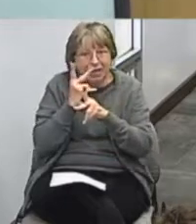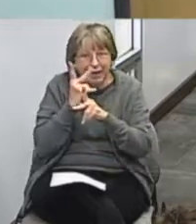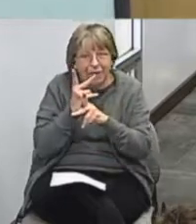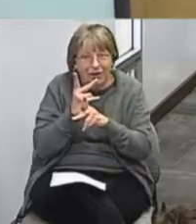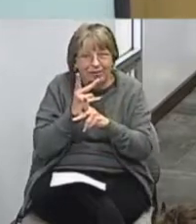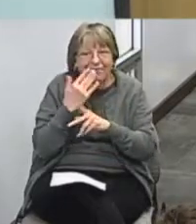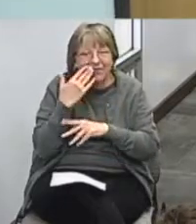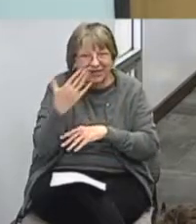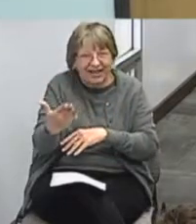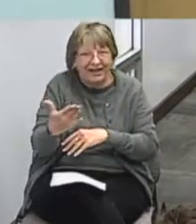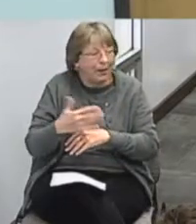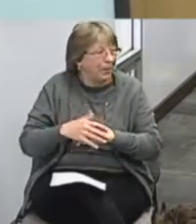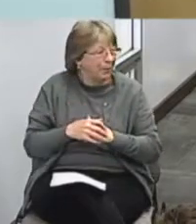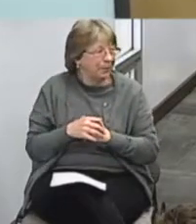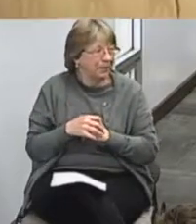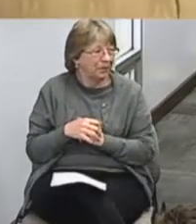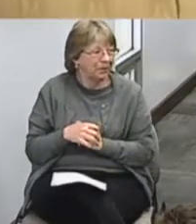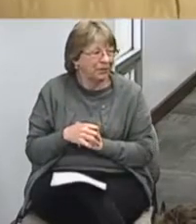both.